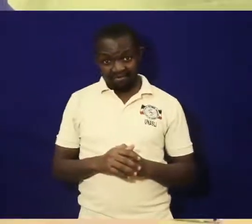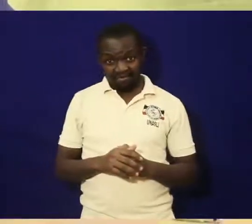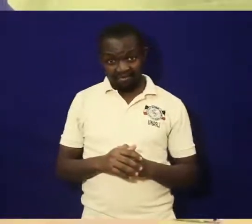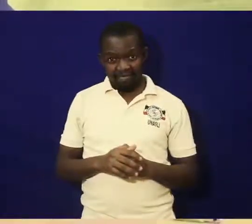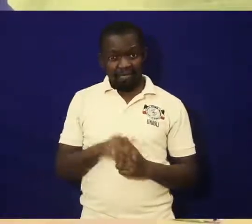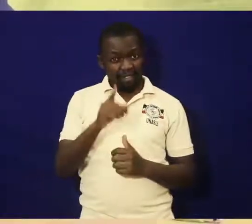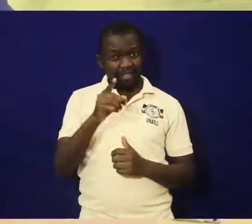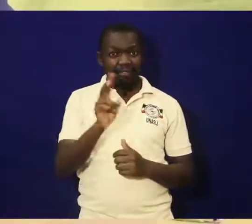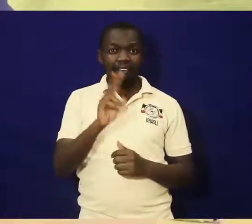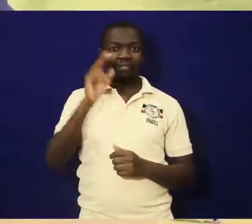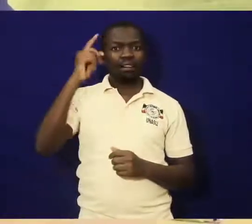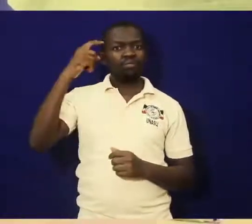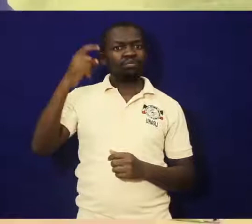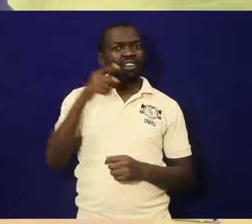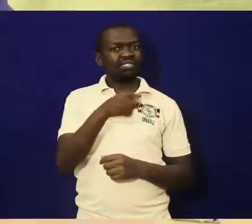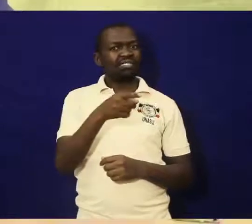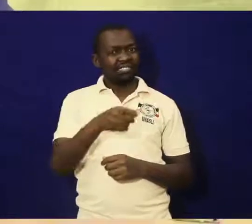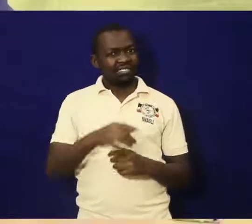Sounds crazy.